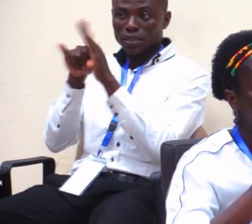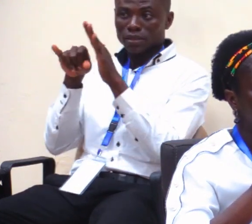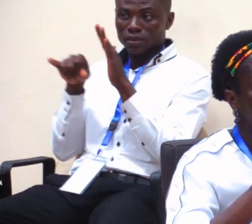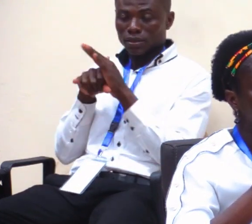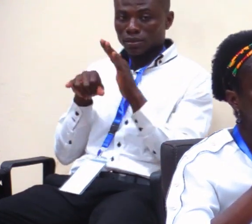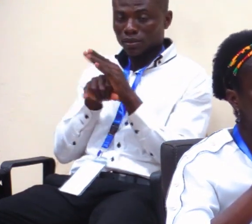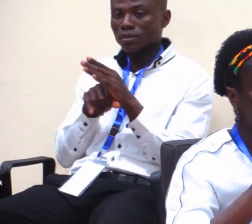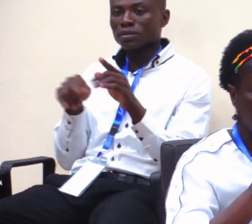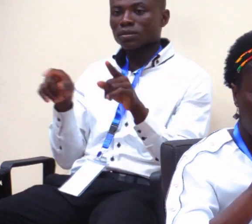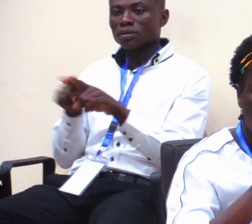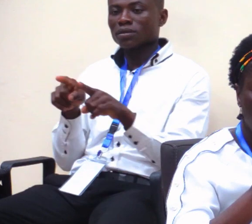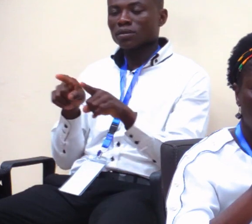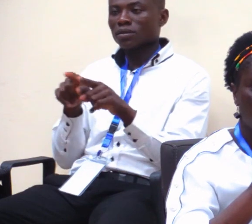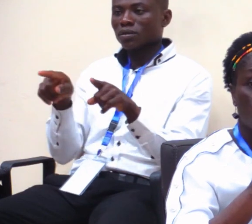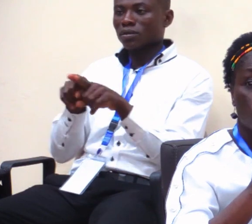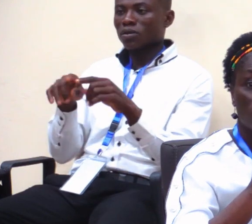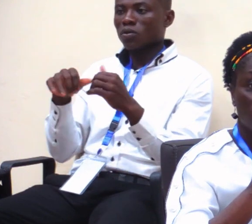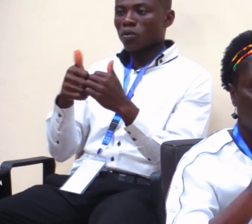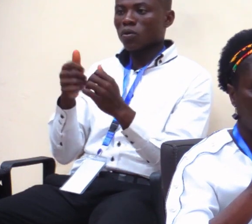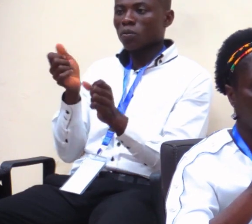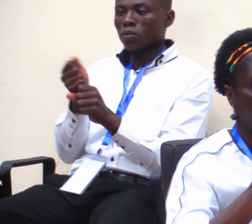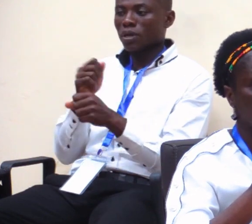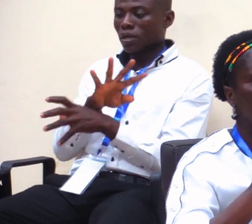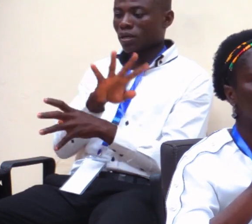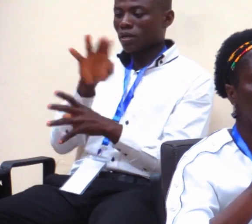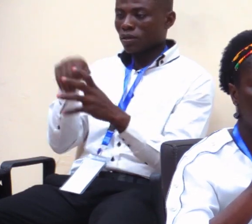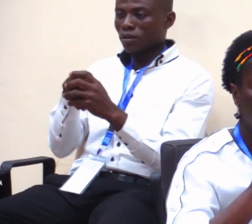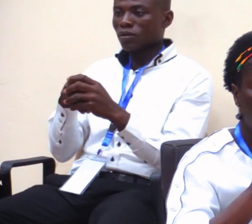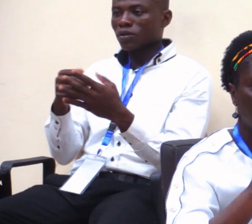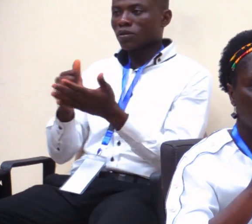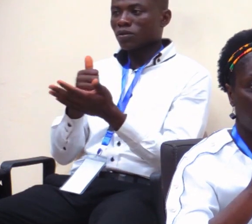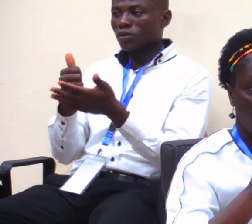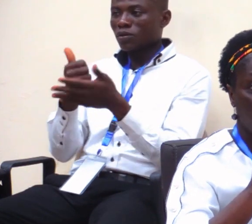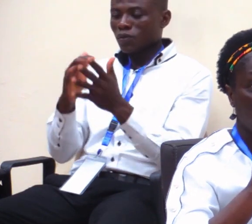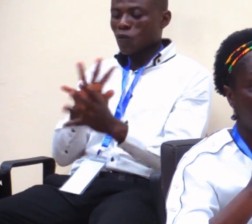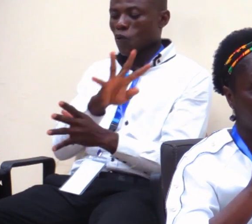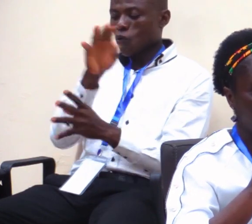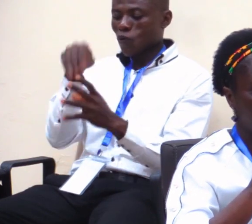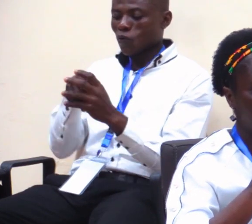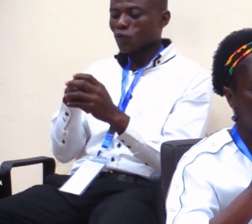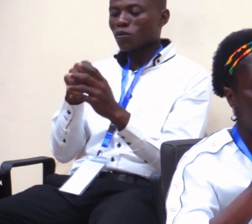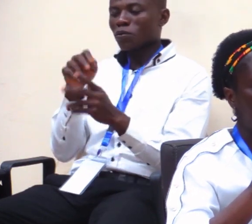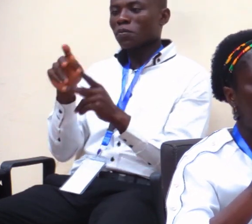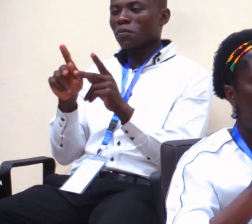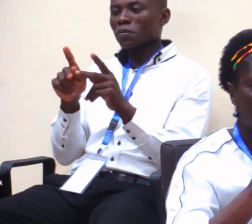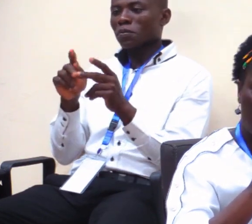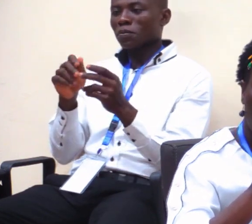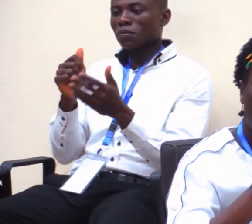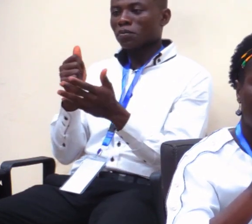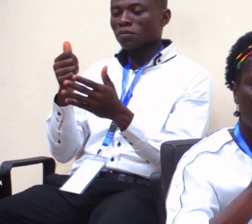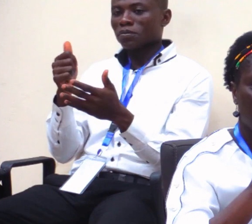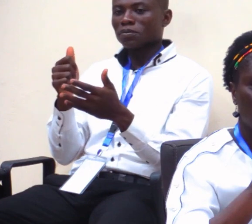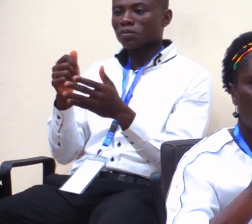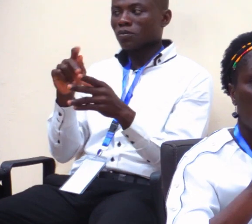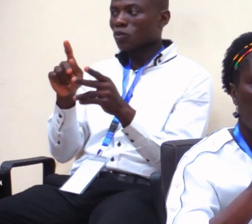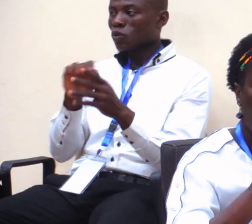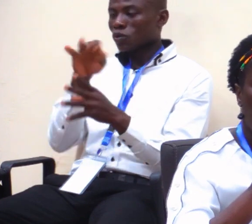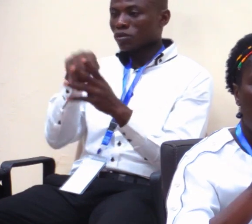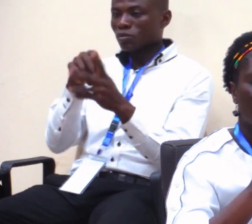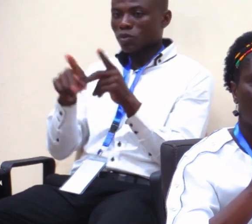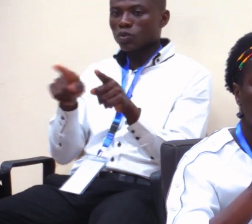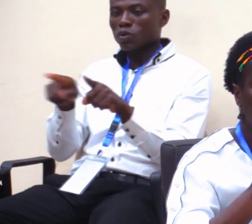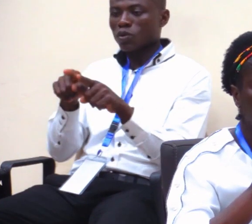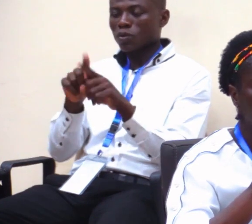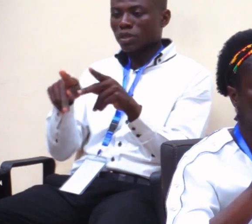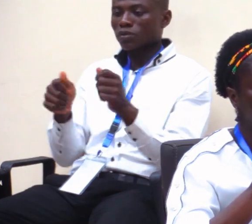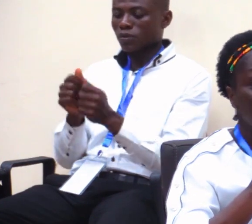and then train these inclusion champions or train these people with disability as ambassadors or